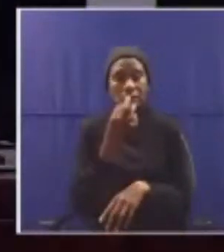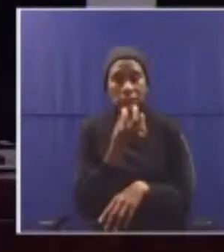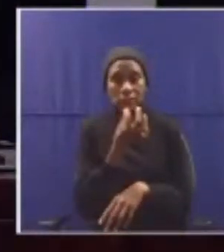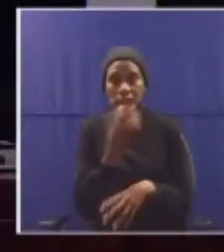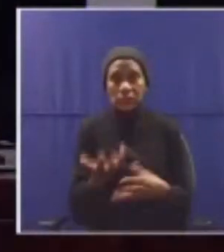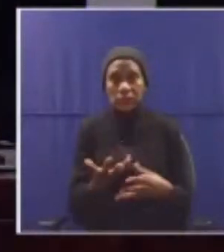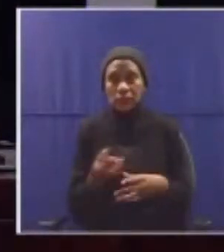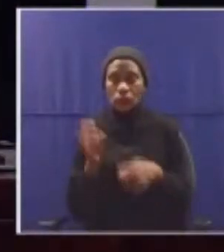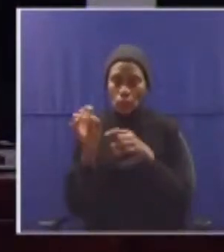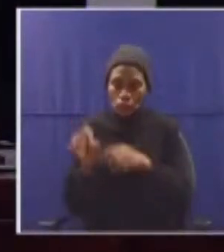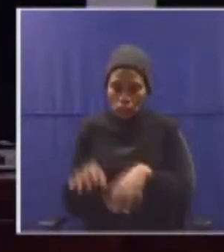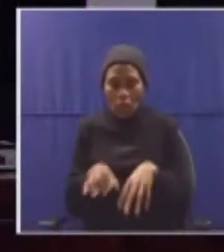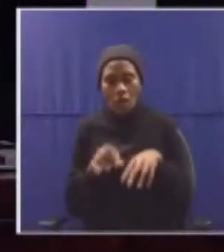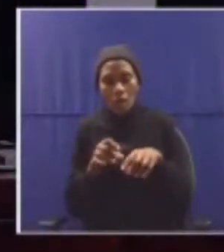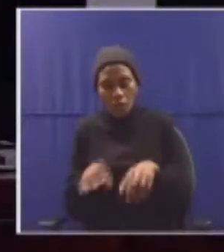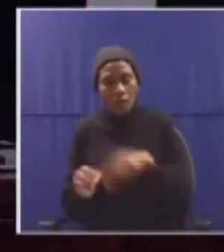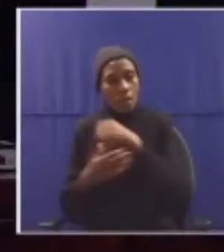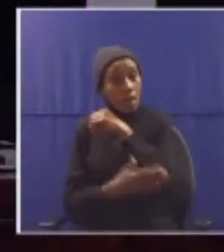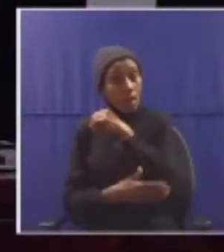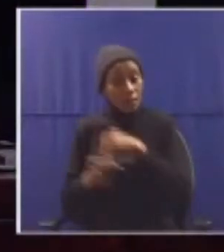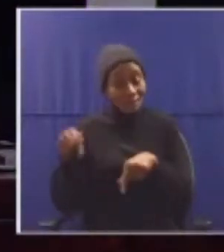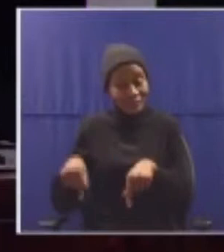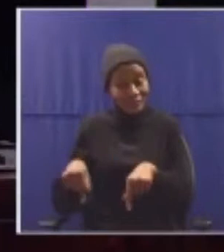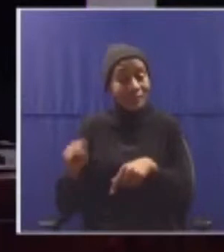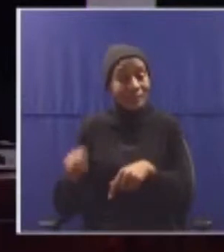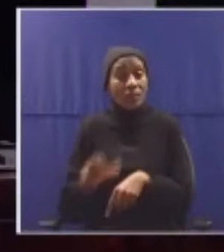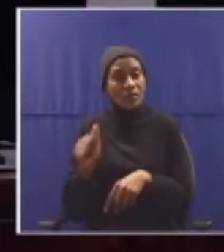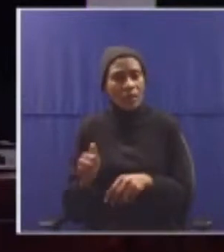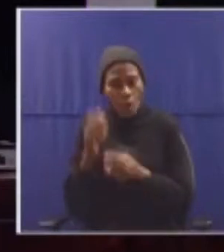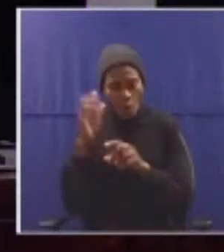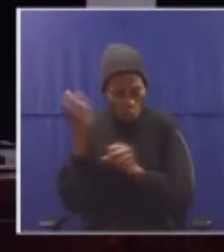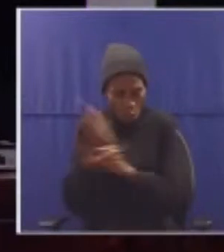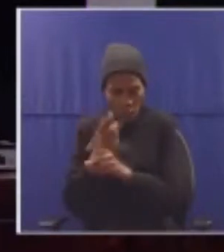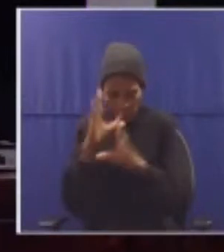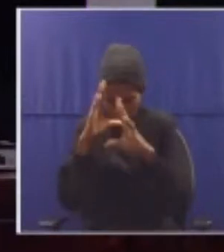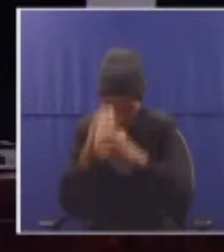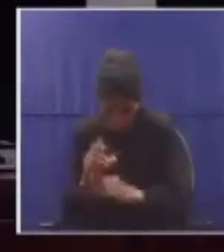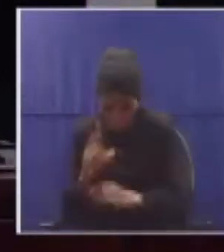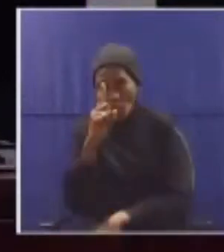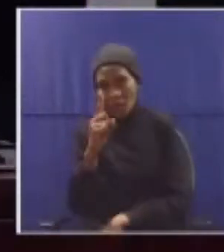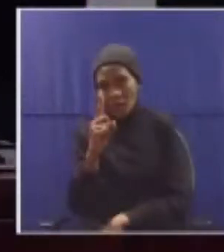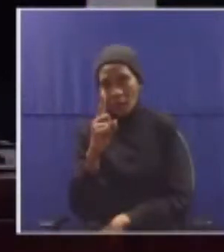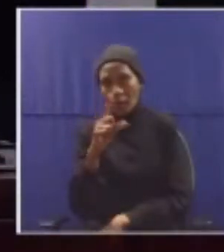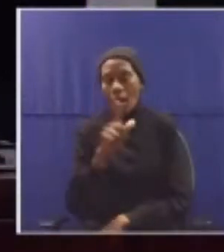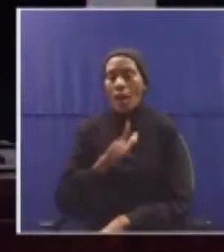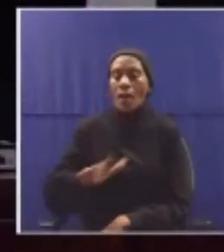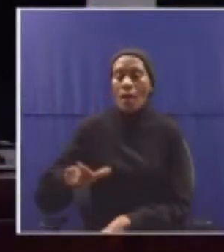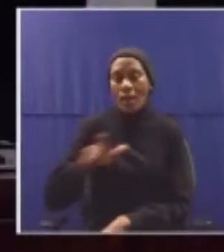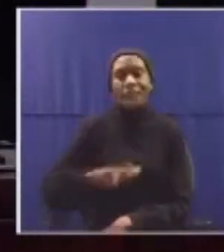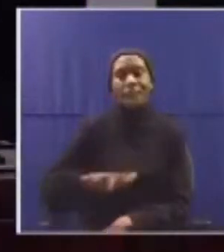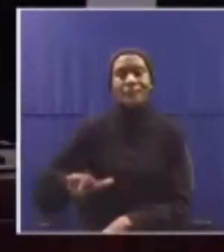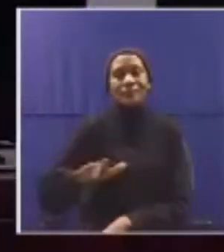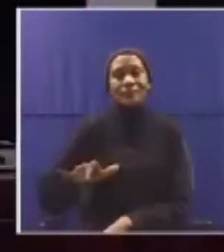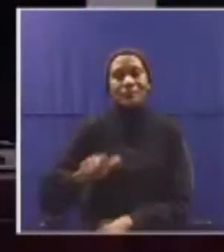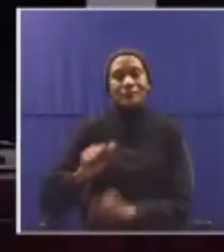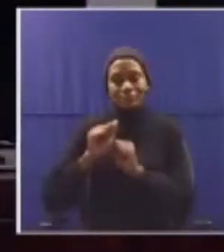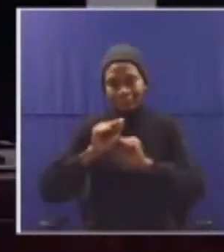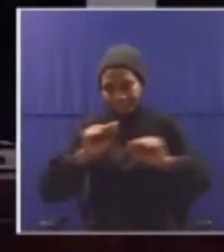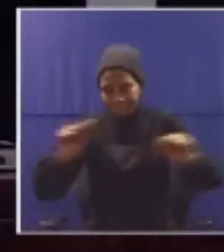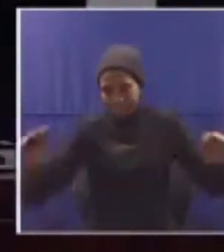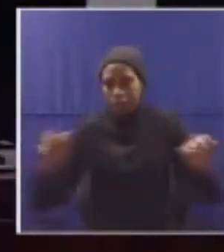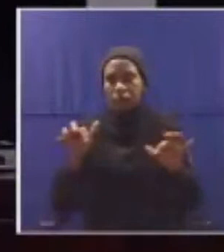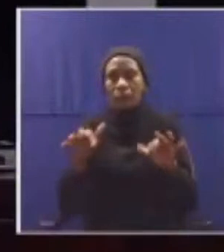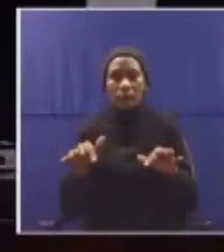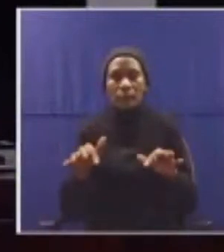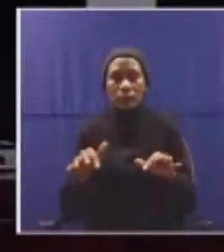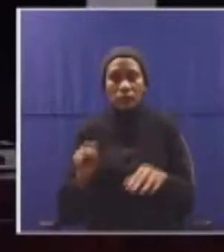the struggle in our country has always been the struggle for land that was taken away. So I think